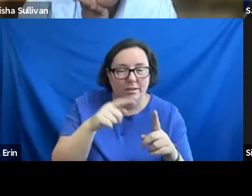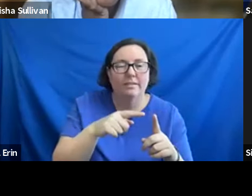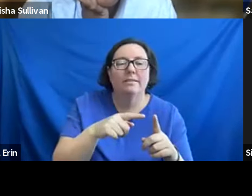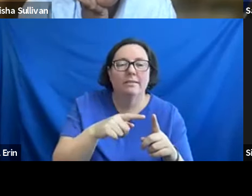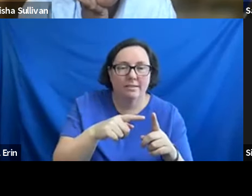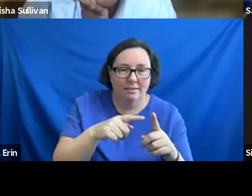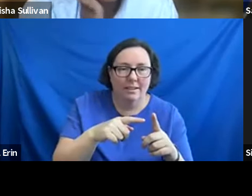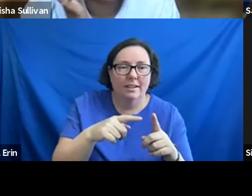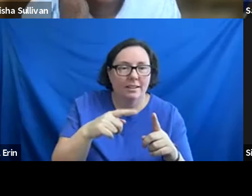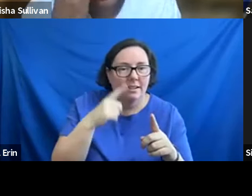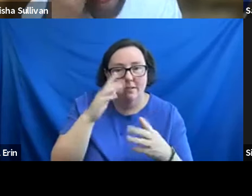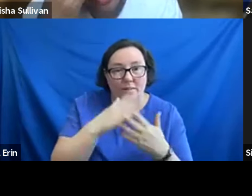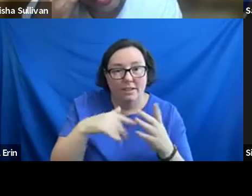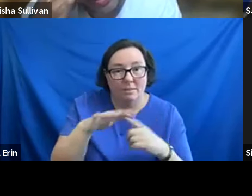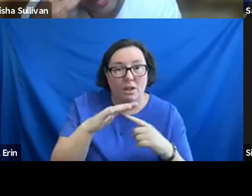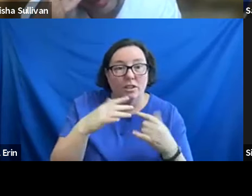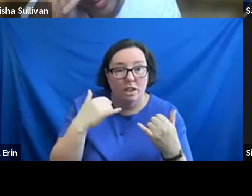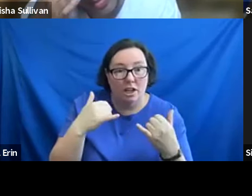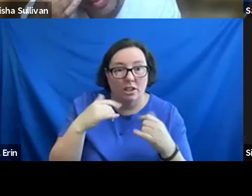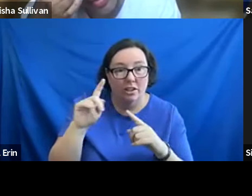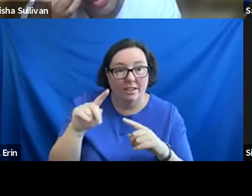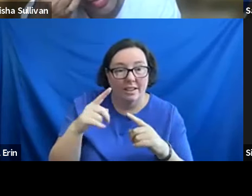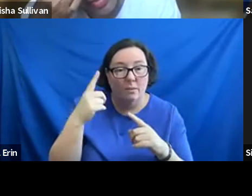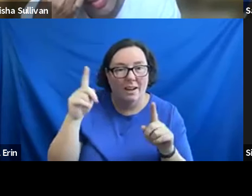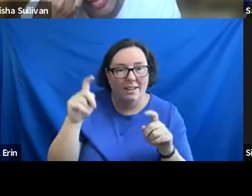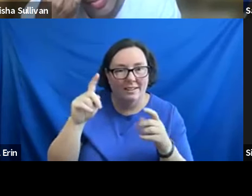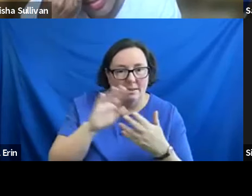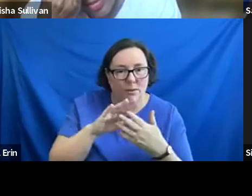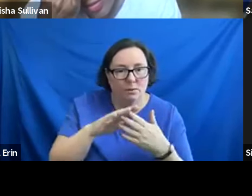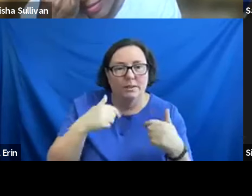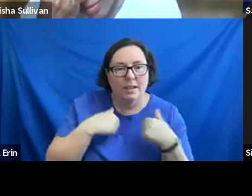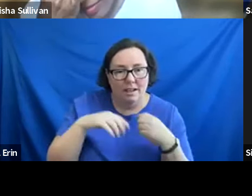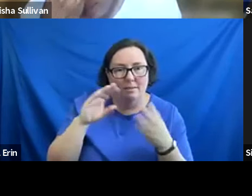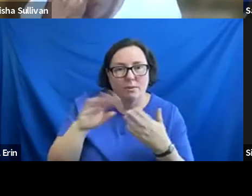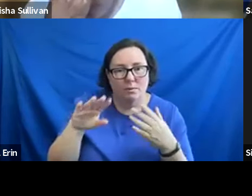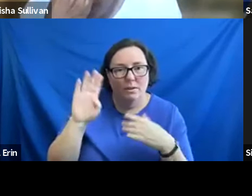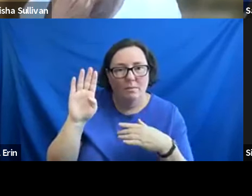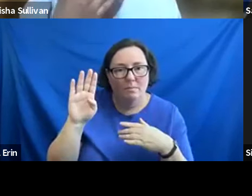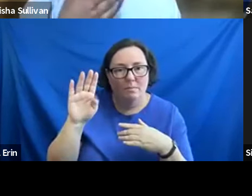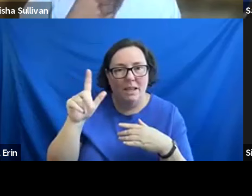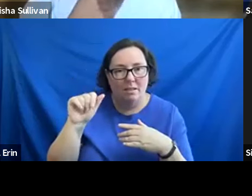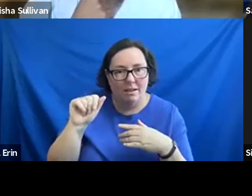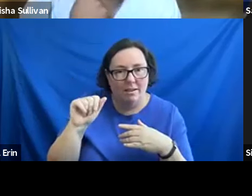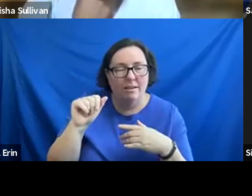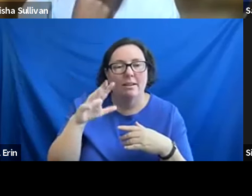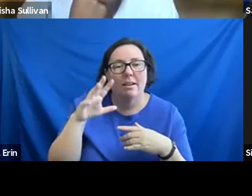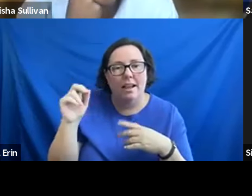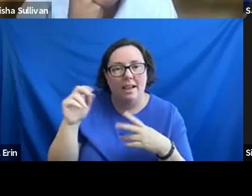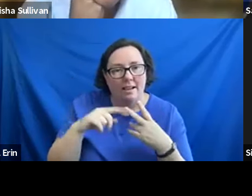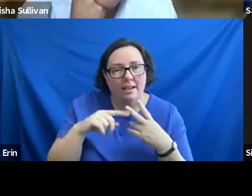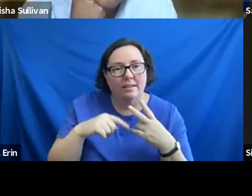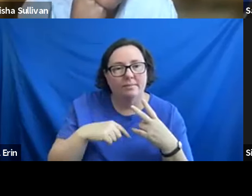I, just for some context, I currently attend one of the exam schools. I'm a student at Boston Latin Academy. And this was